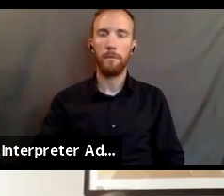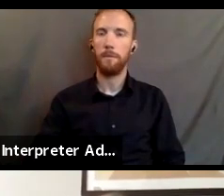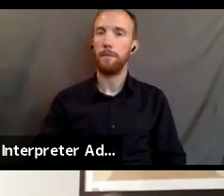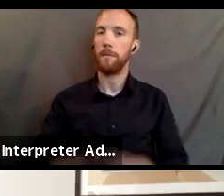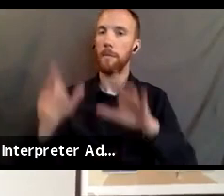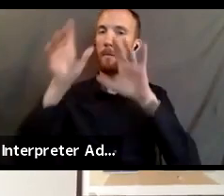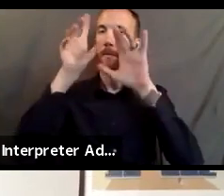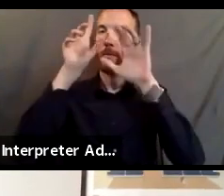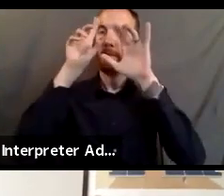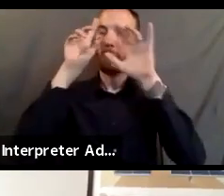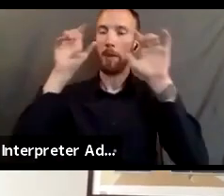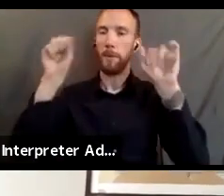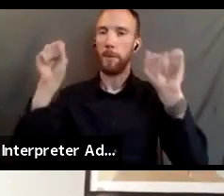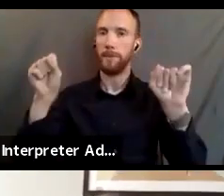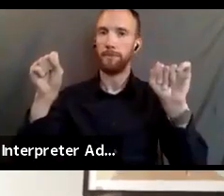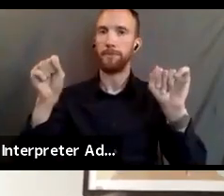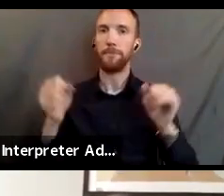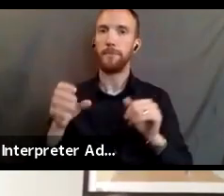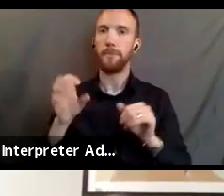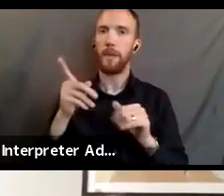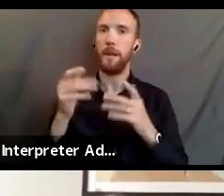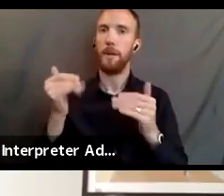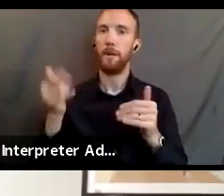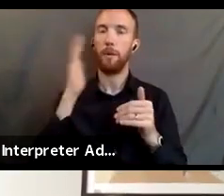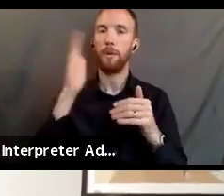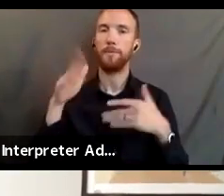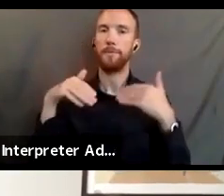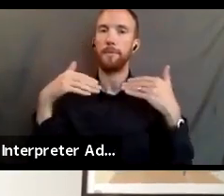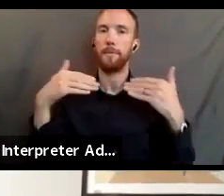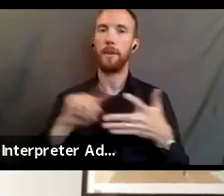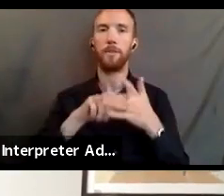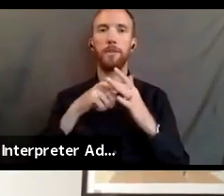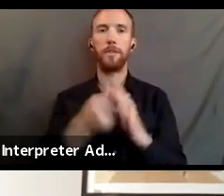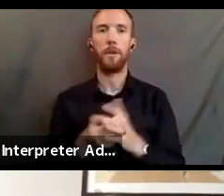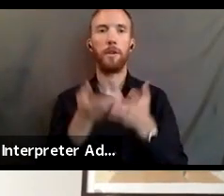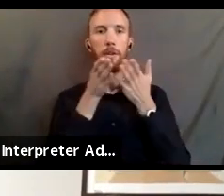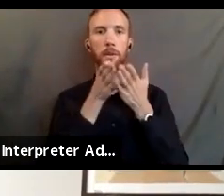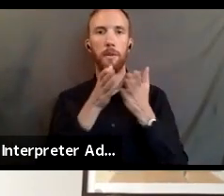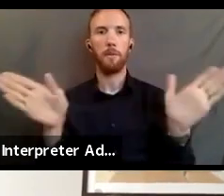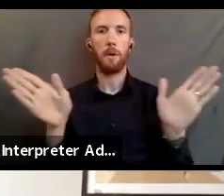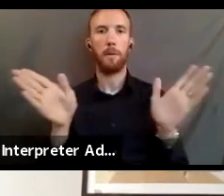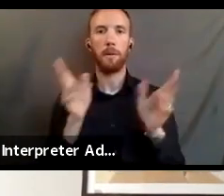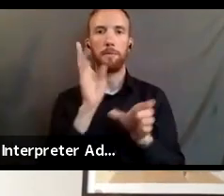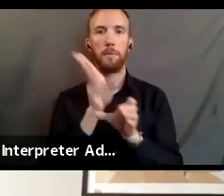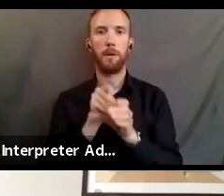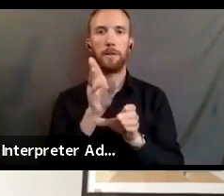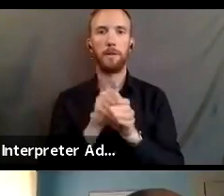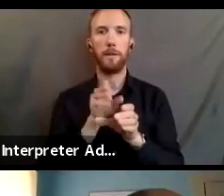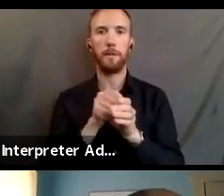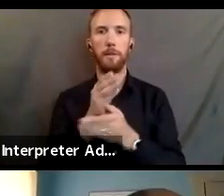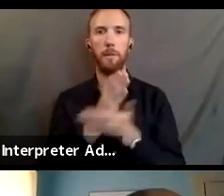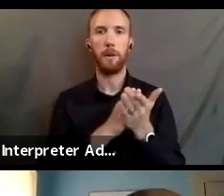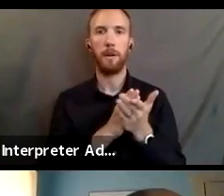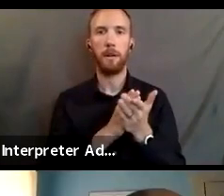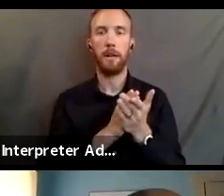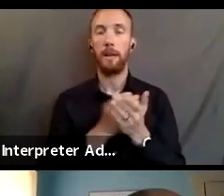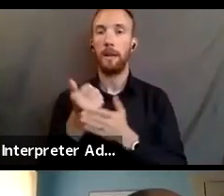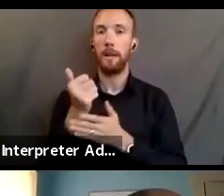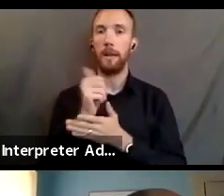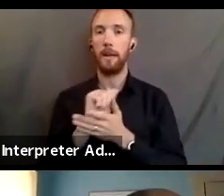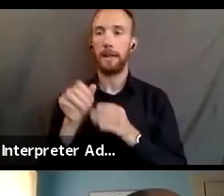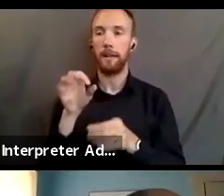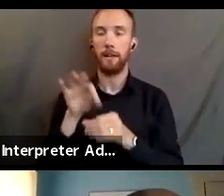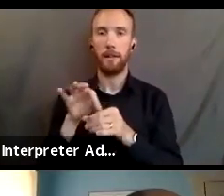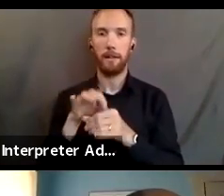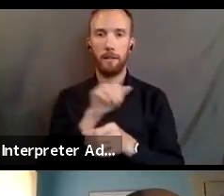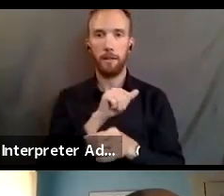reminder union representatives will speak before public participation and any elected officials will speak after the conclusion of public